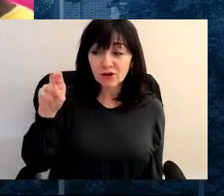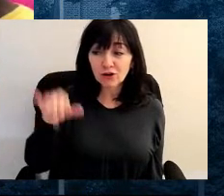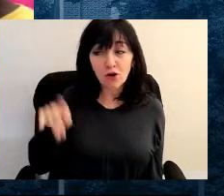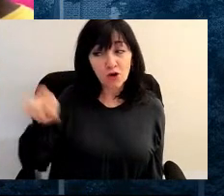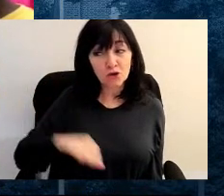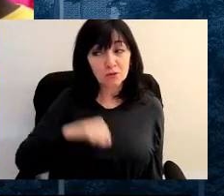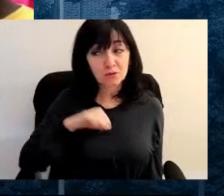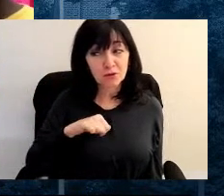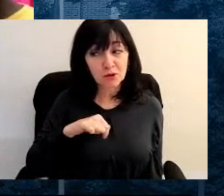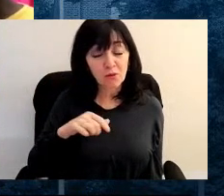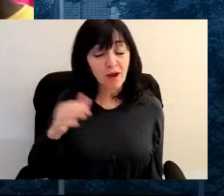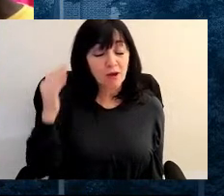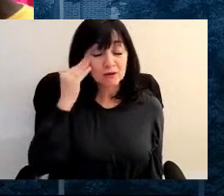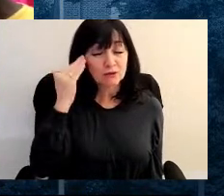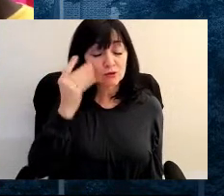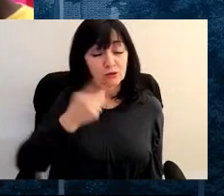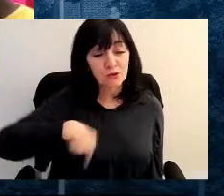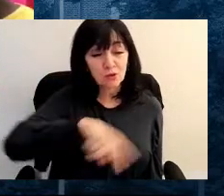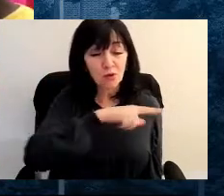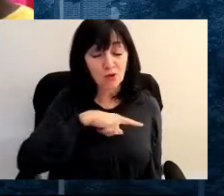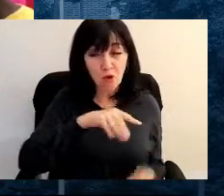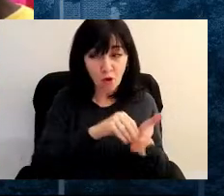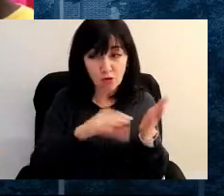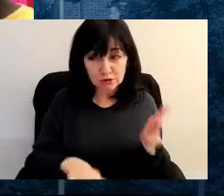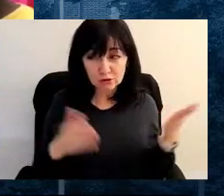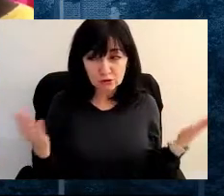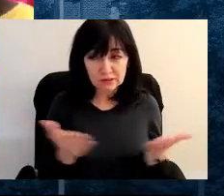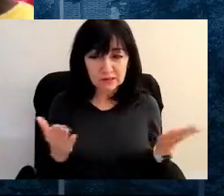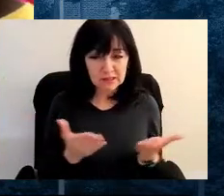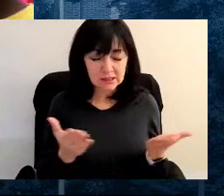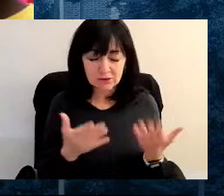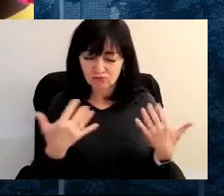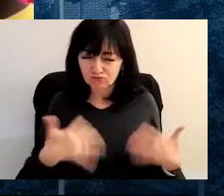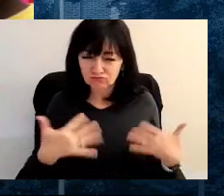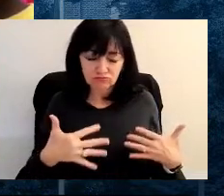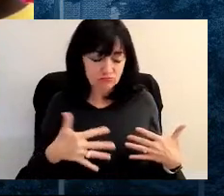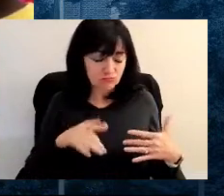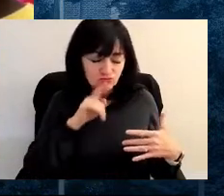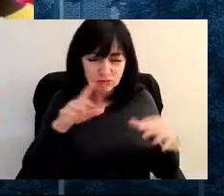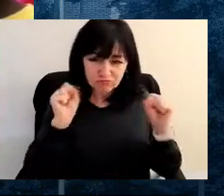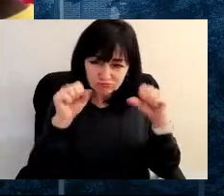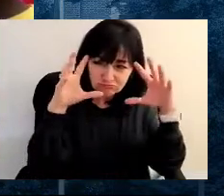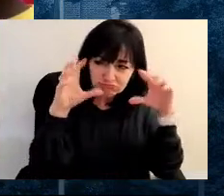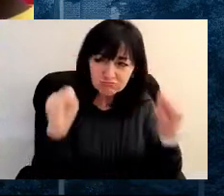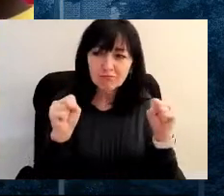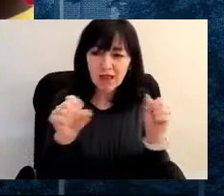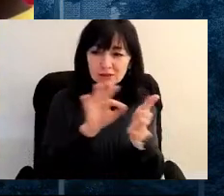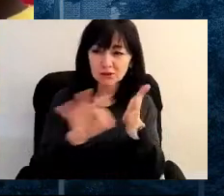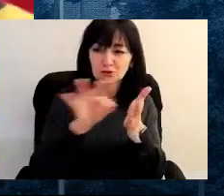scholars here at Stokes are crushing their goals in ELA and math.